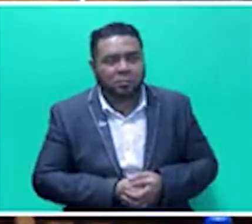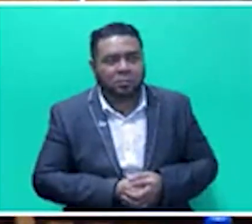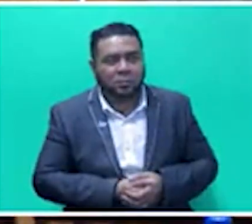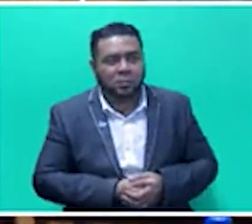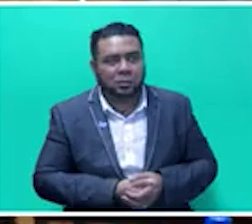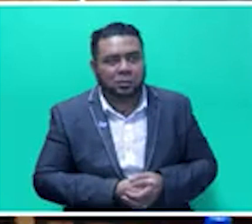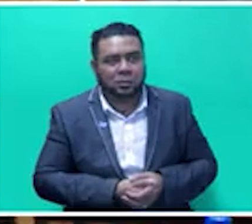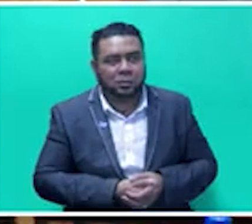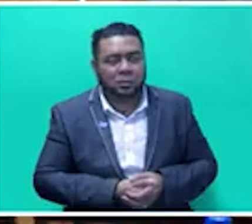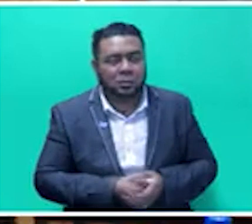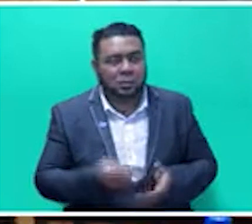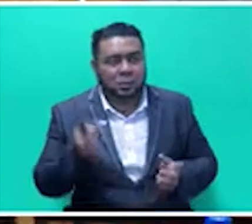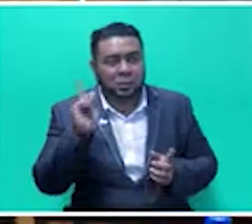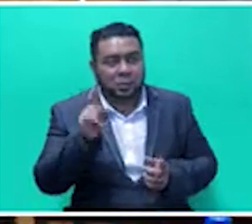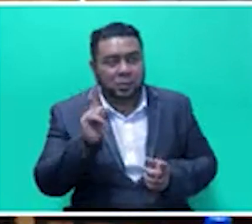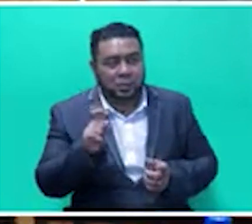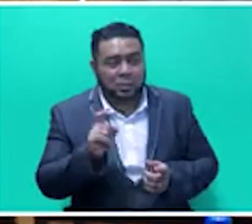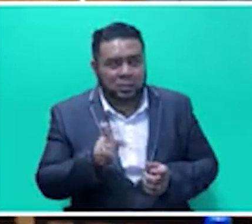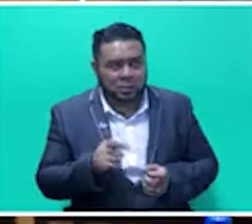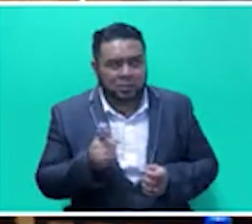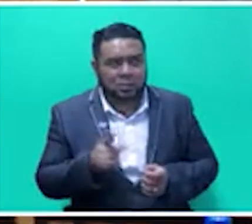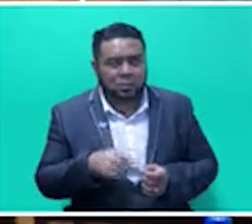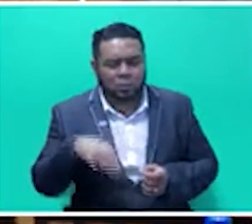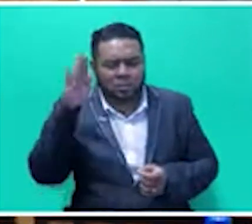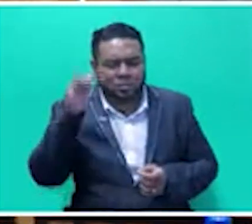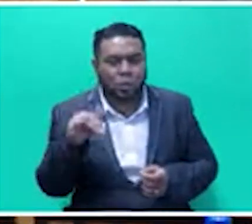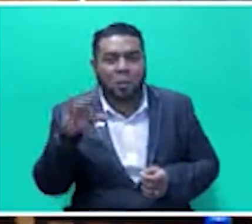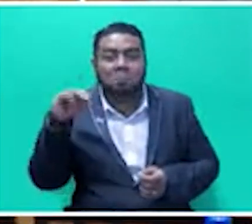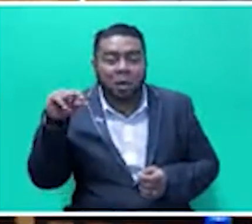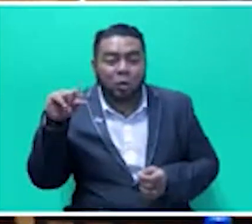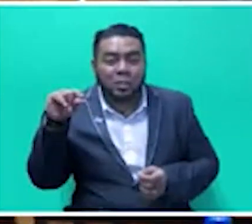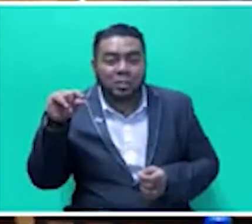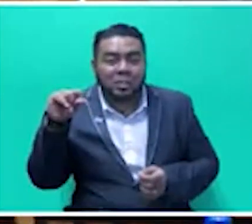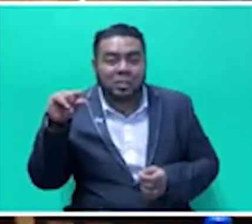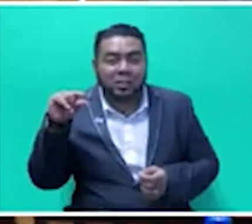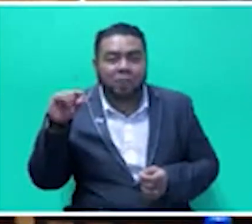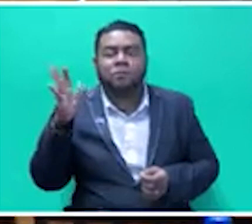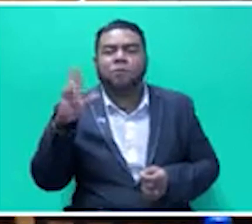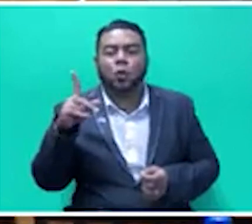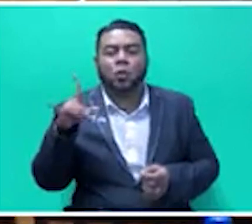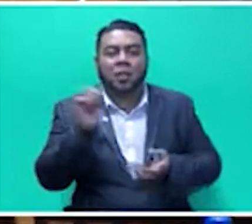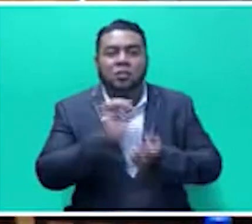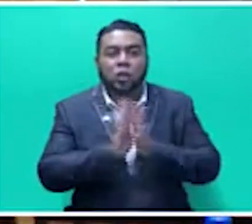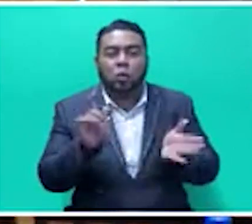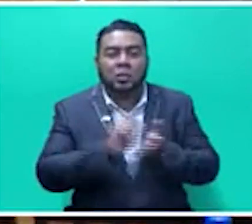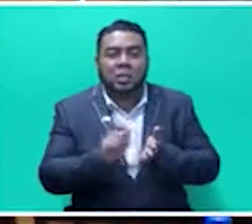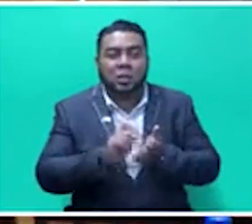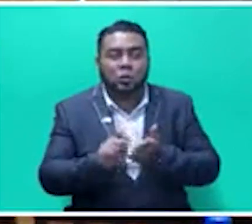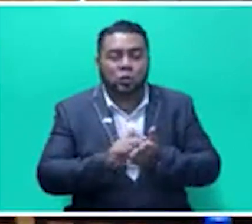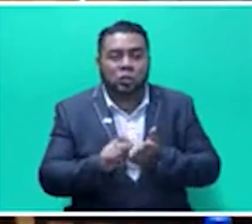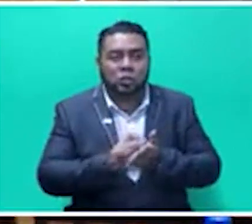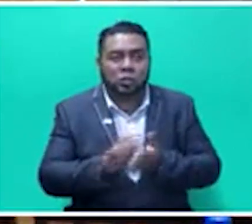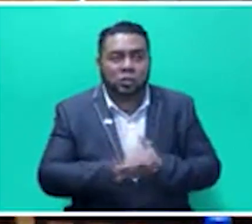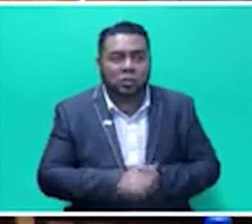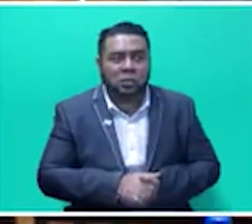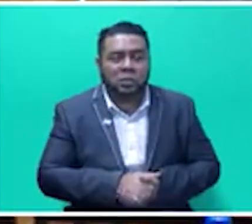know he's suddenly become a small parrot for the General Secretary of the FijiFirst Party.